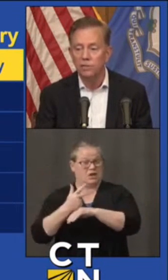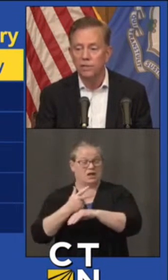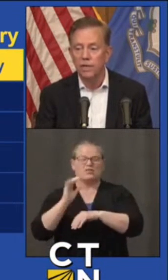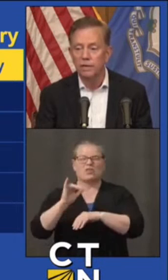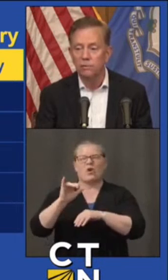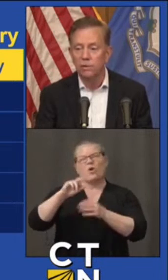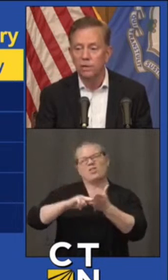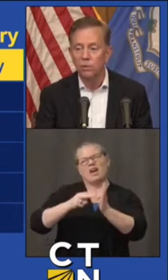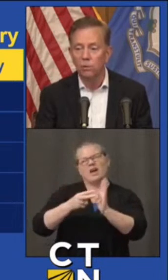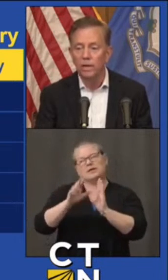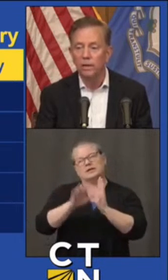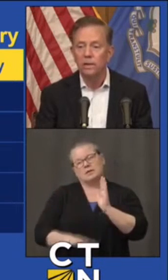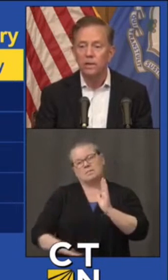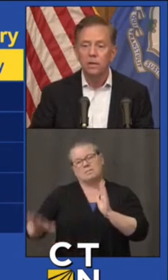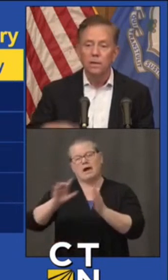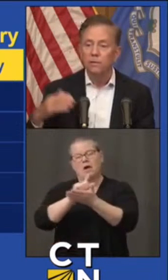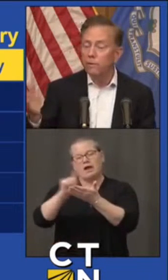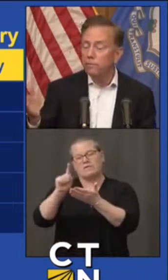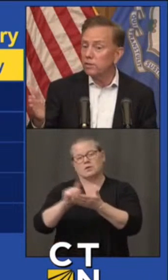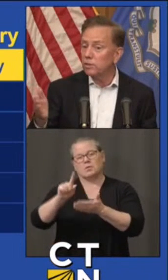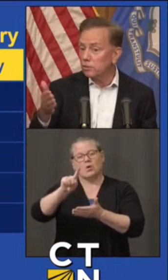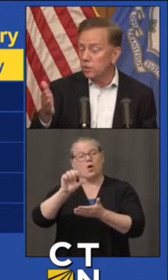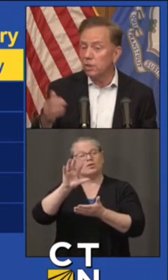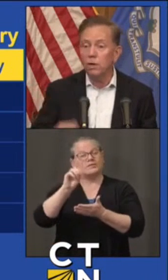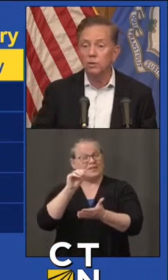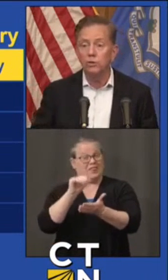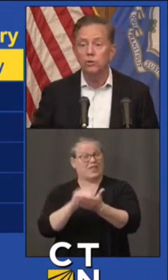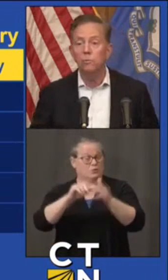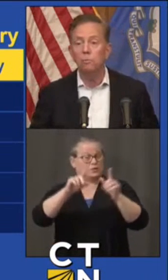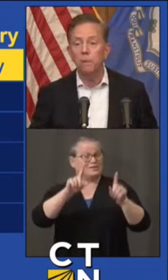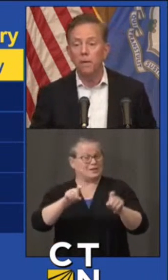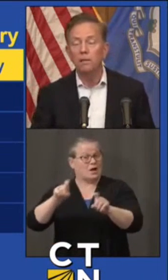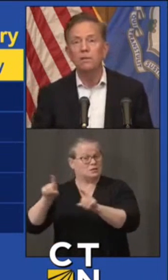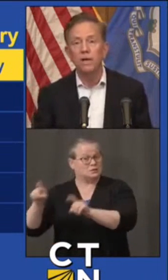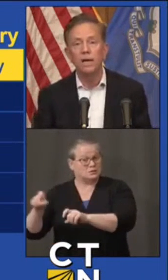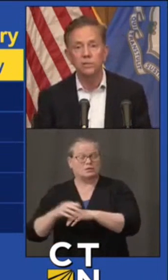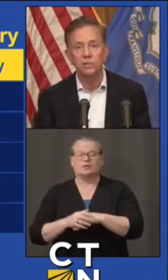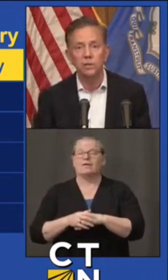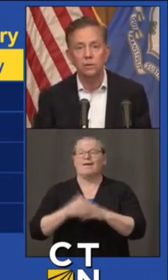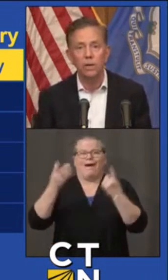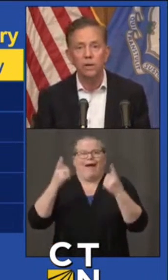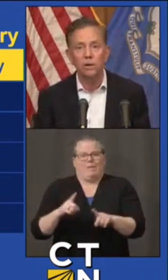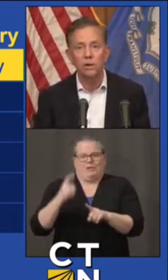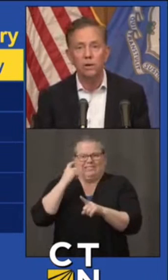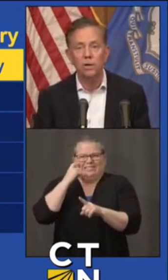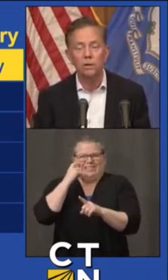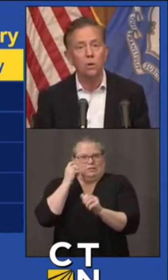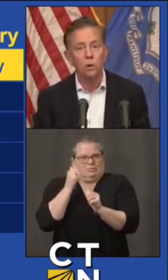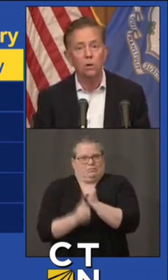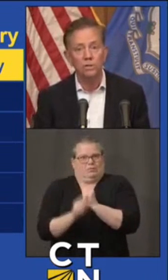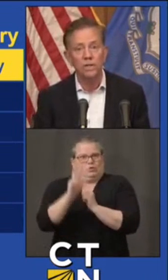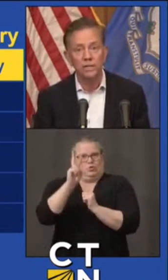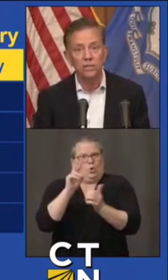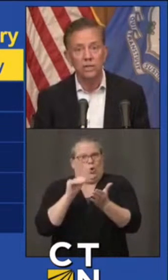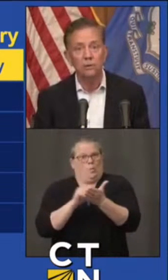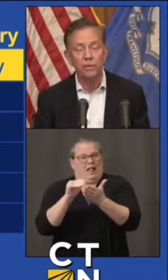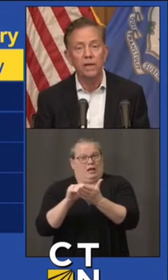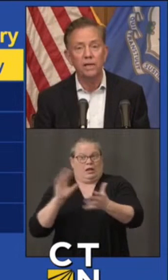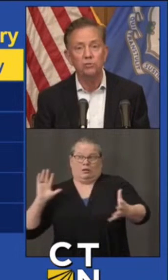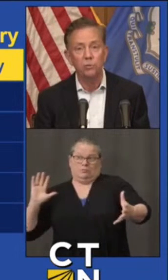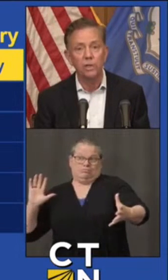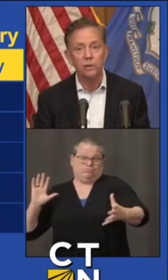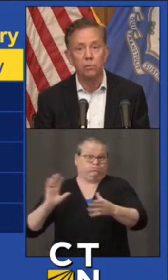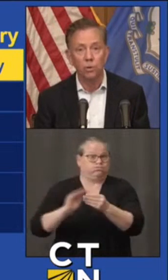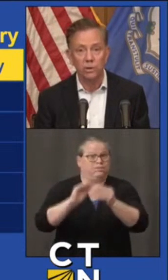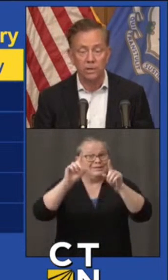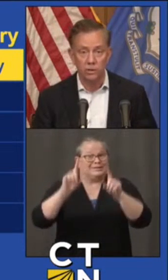150,000 now a week. We've just done our 2 millionth test. We are long on testing, and we think it's